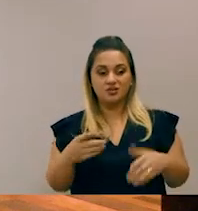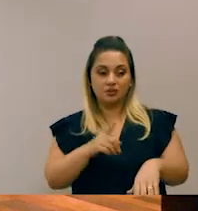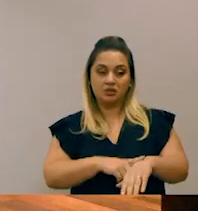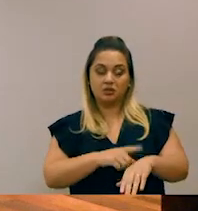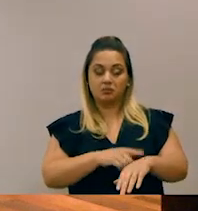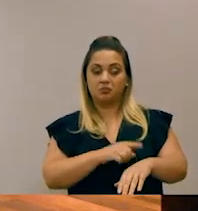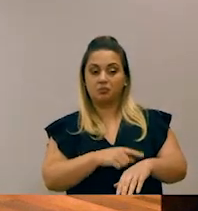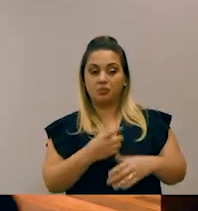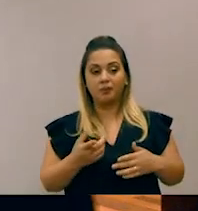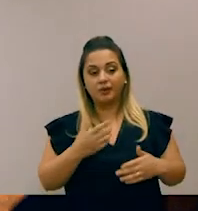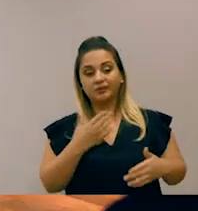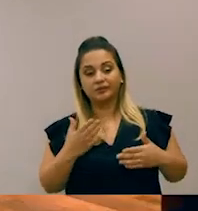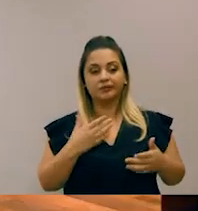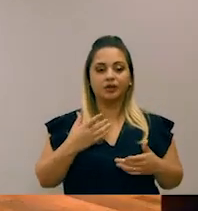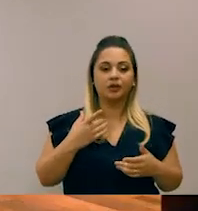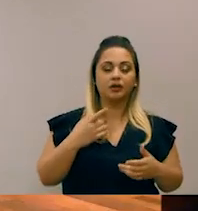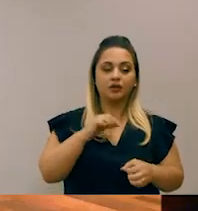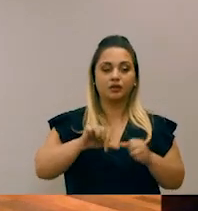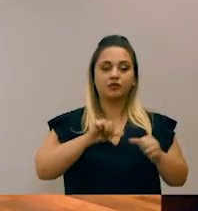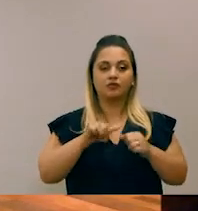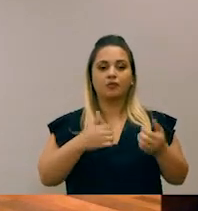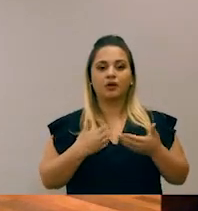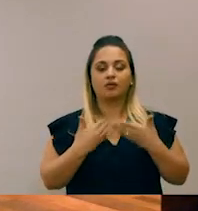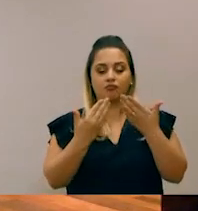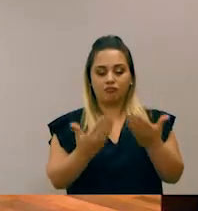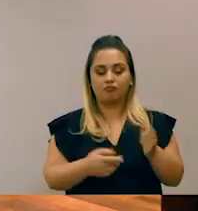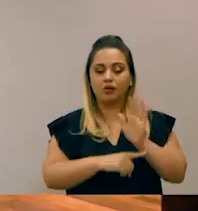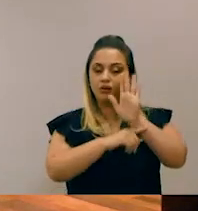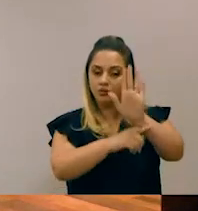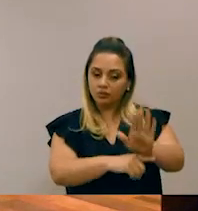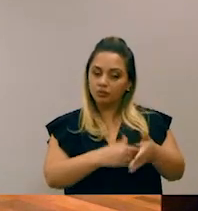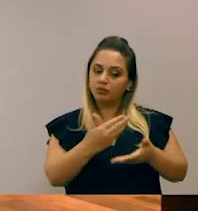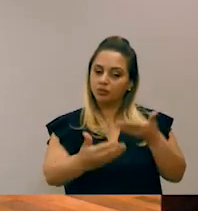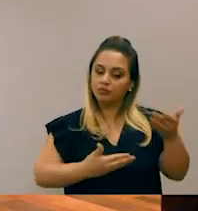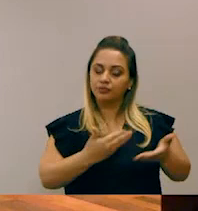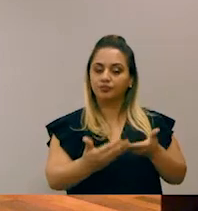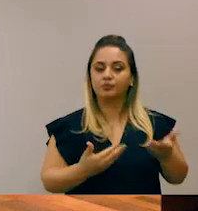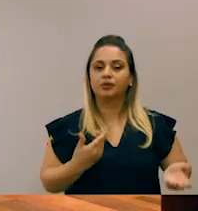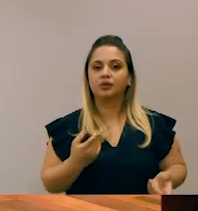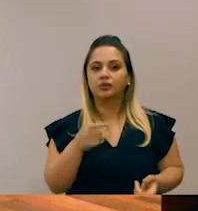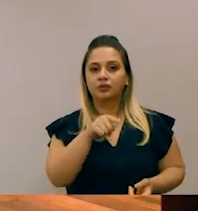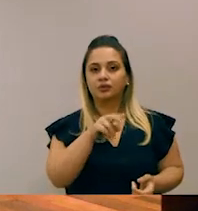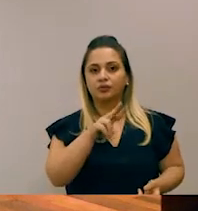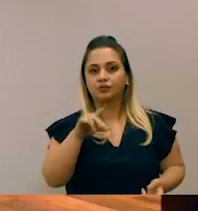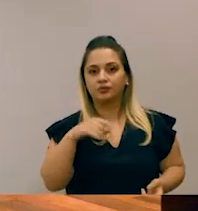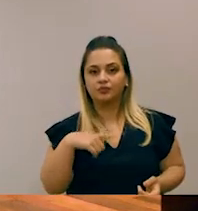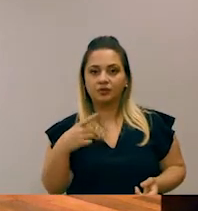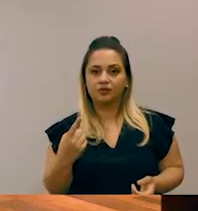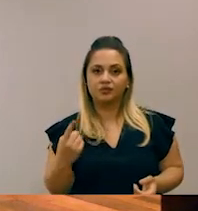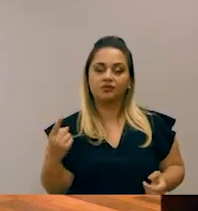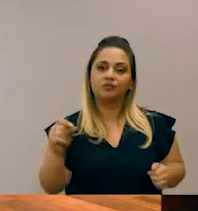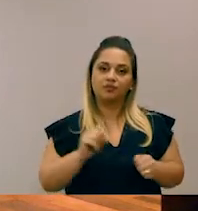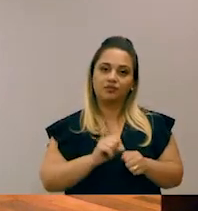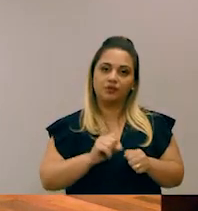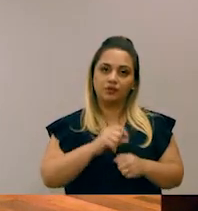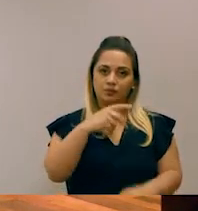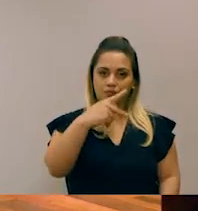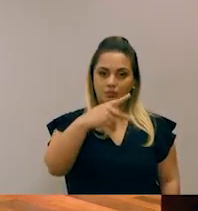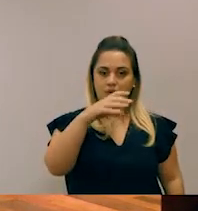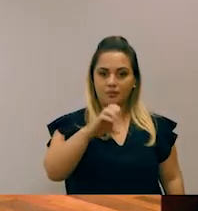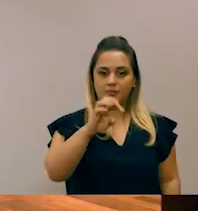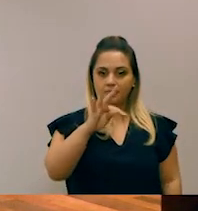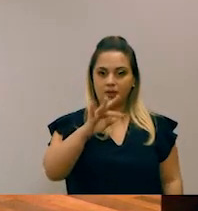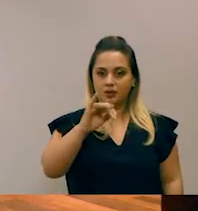searches for the Federal Public Defensor's Office, it becomes an assistance, and a petition will